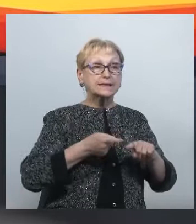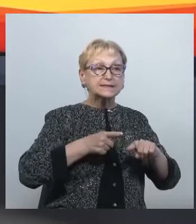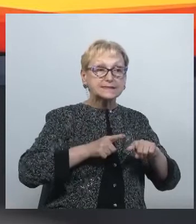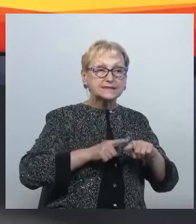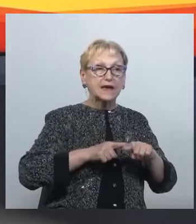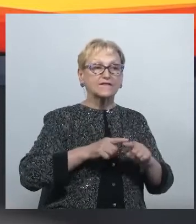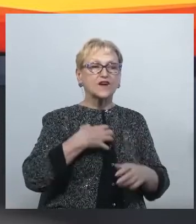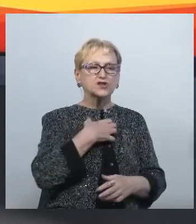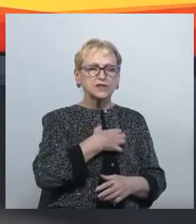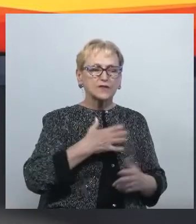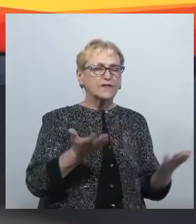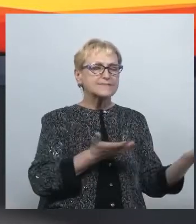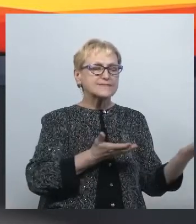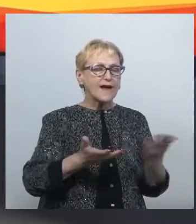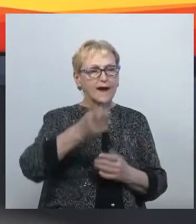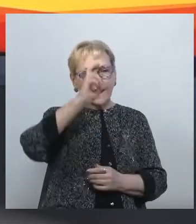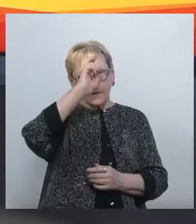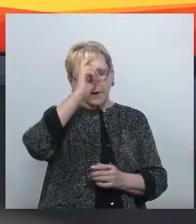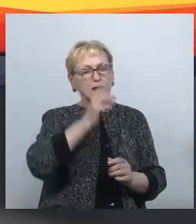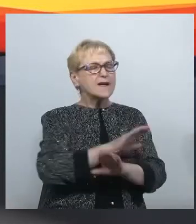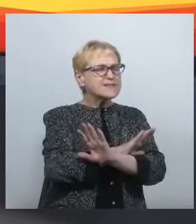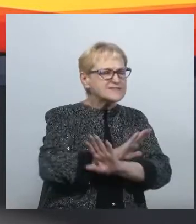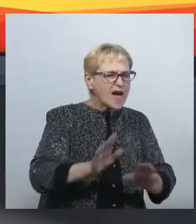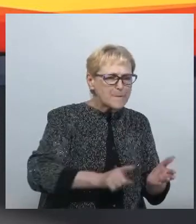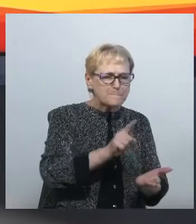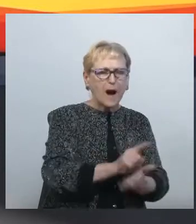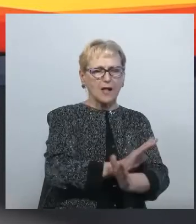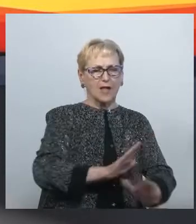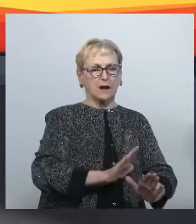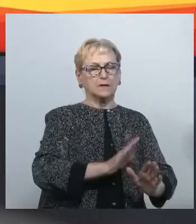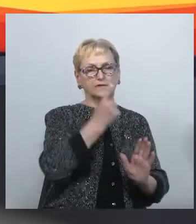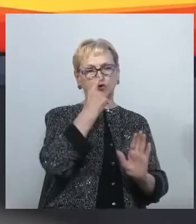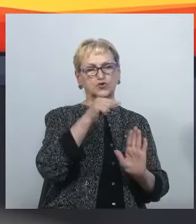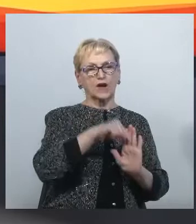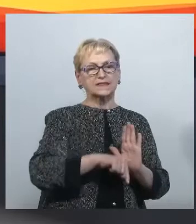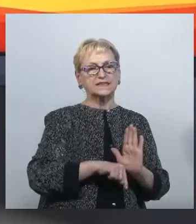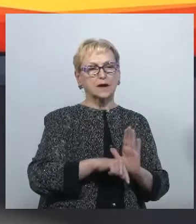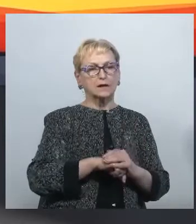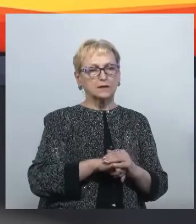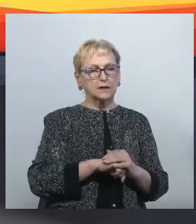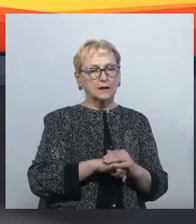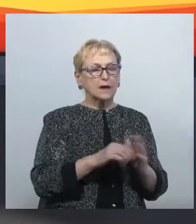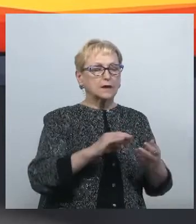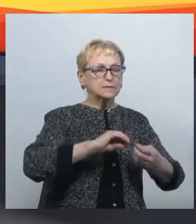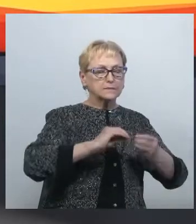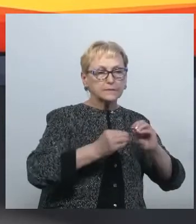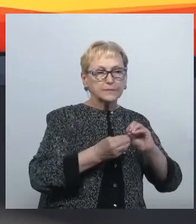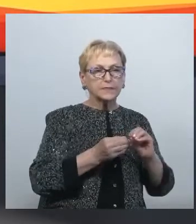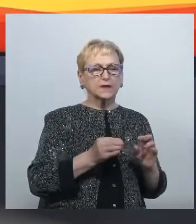is important in the aspects where the state wouldn't have to intervene, especially when it's about freedom of